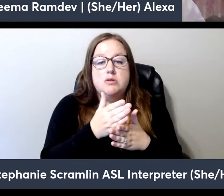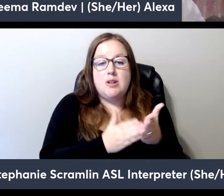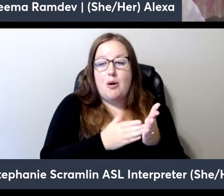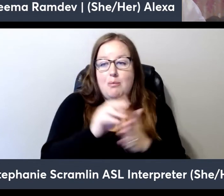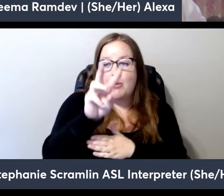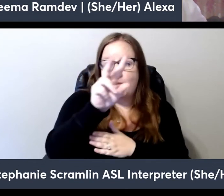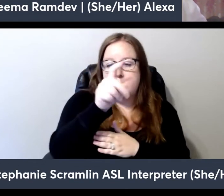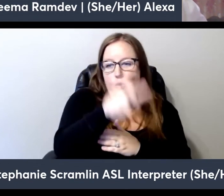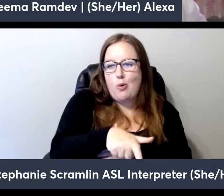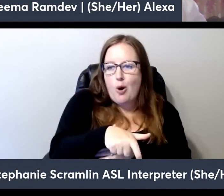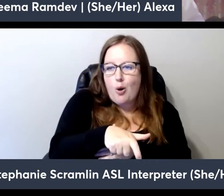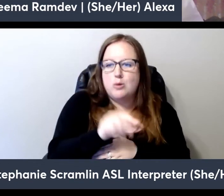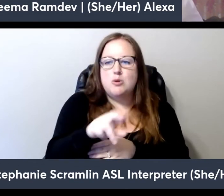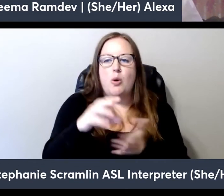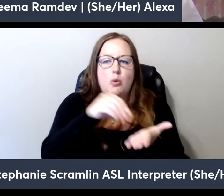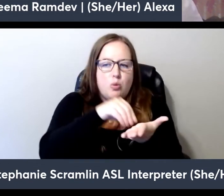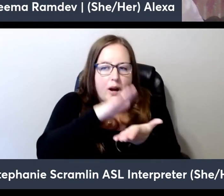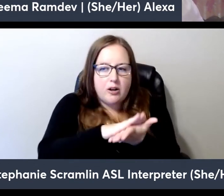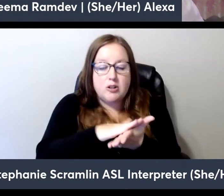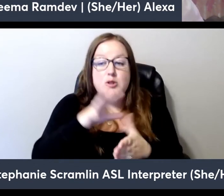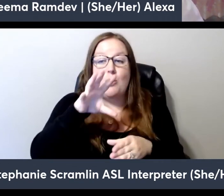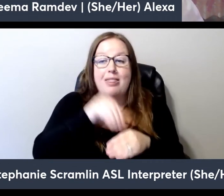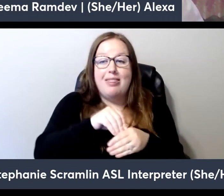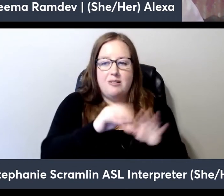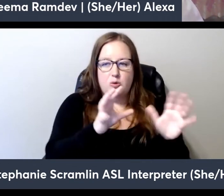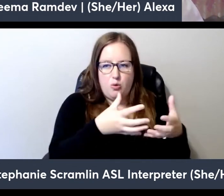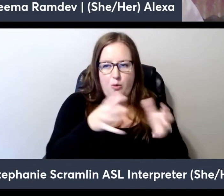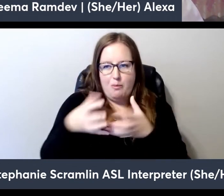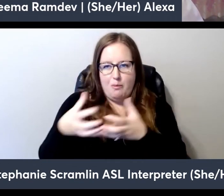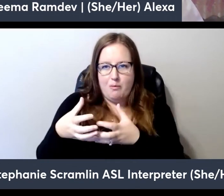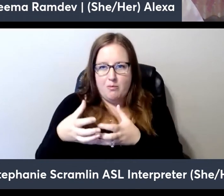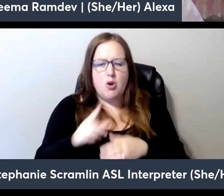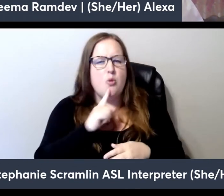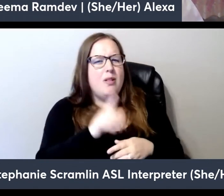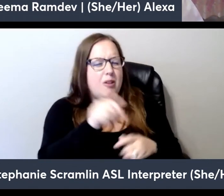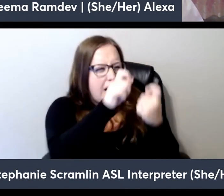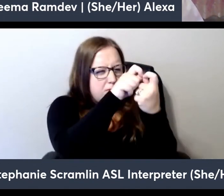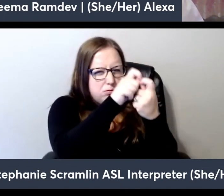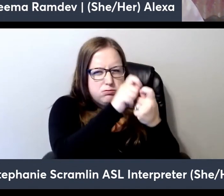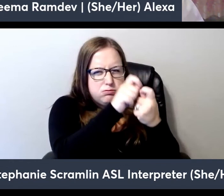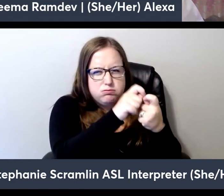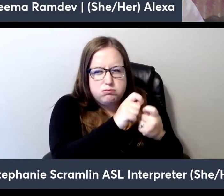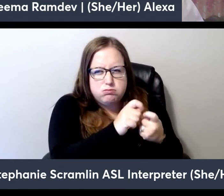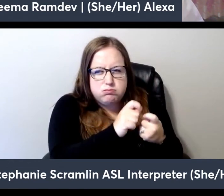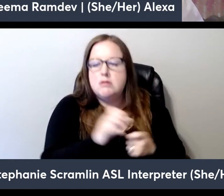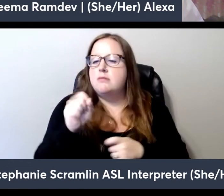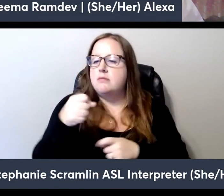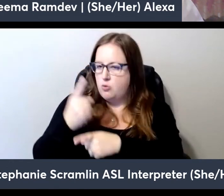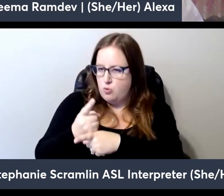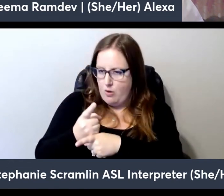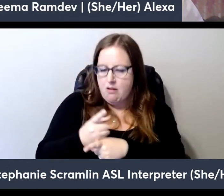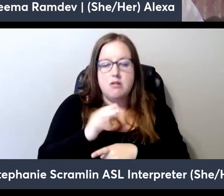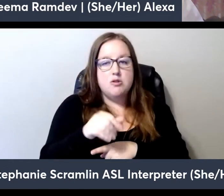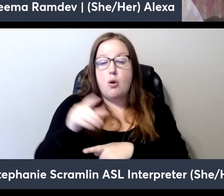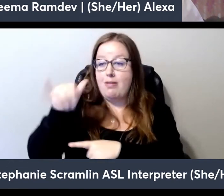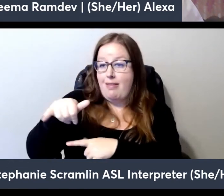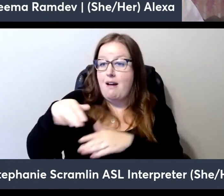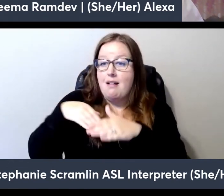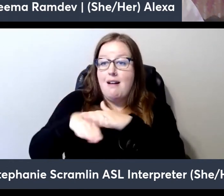within or certain records within a feature group. So You can get the pretty fine-grained granular access, with it. yeah. So fine-grained access control is an important